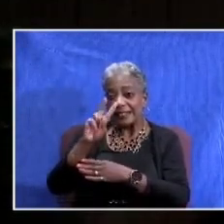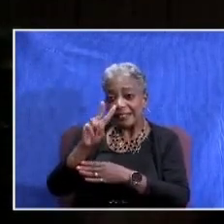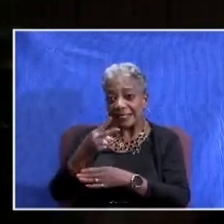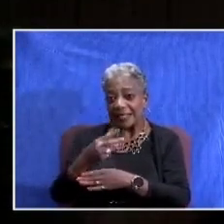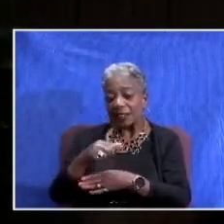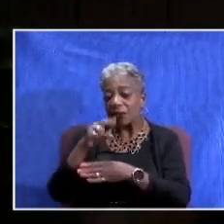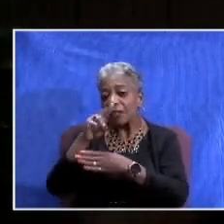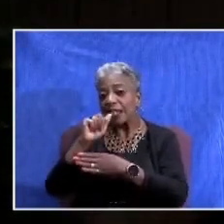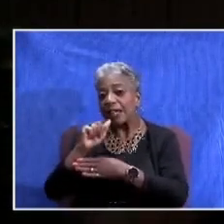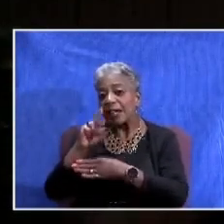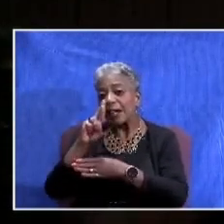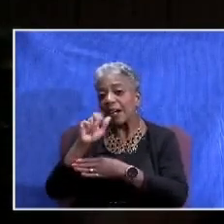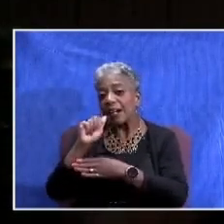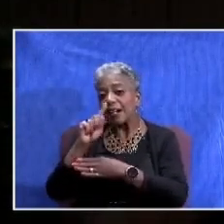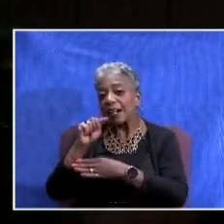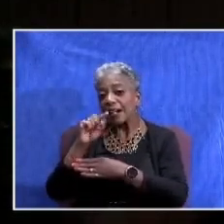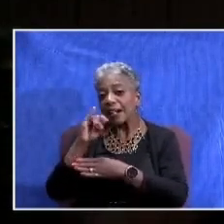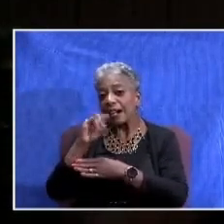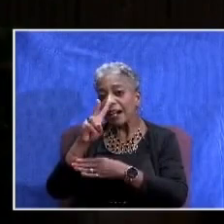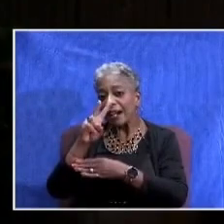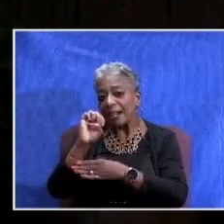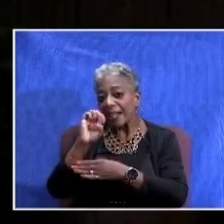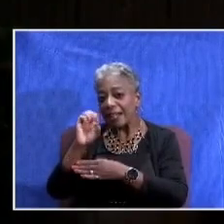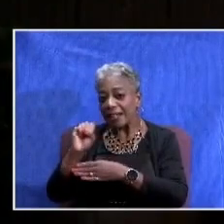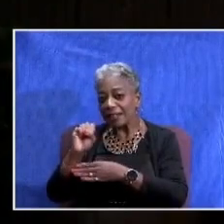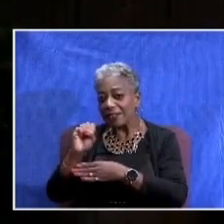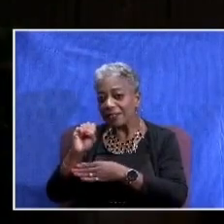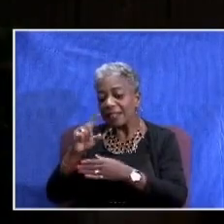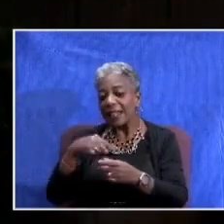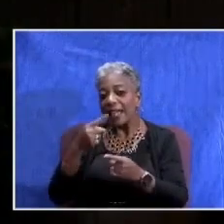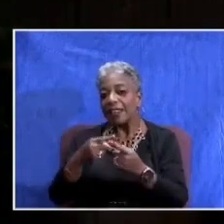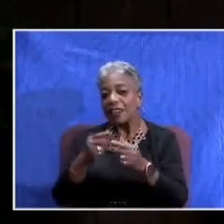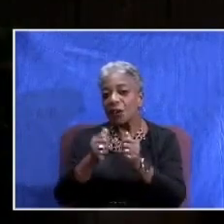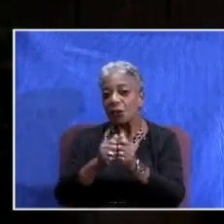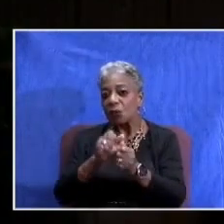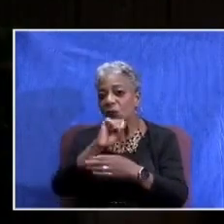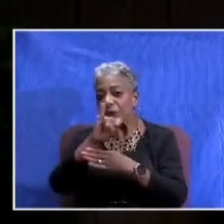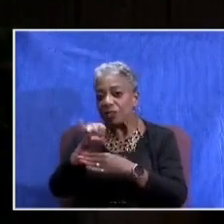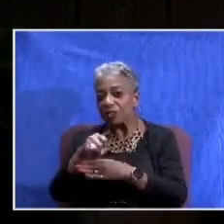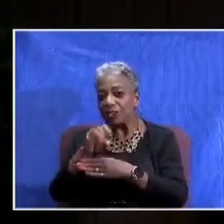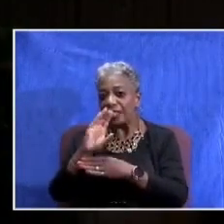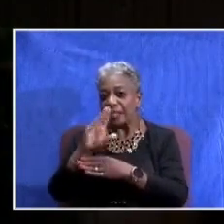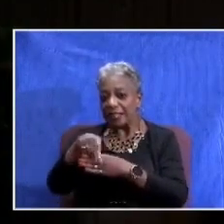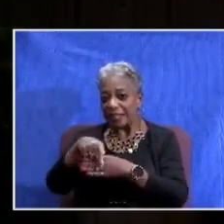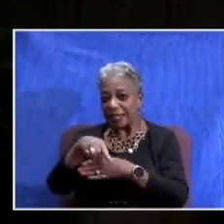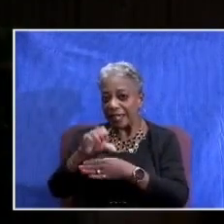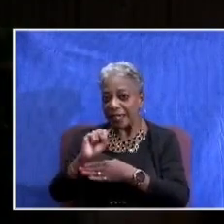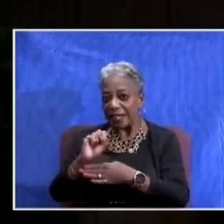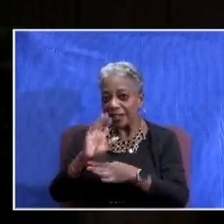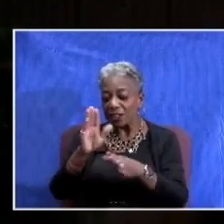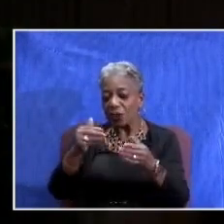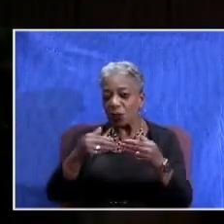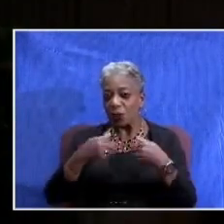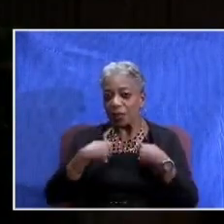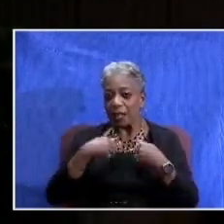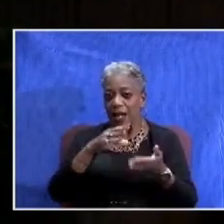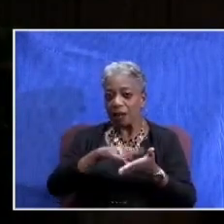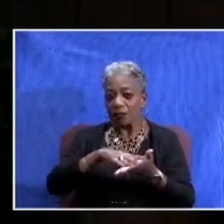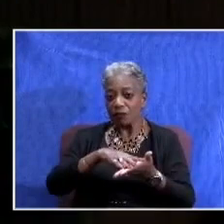When you have these modern day, and I'm going to tell you who gave me this, boys, modern day white citizens council